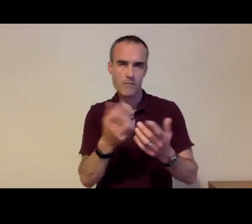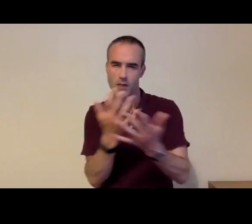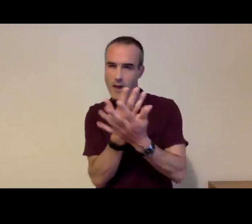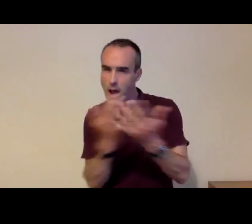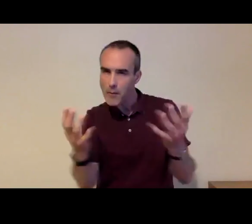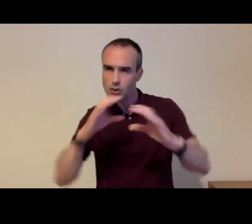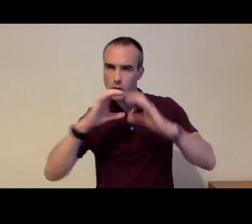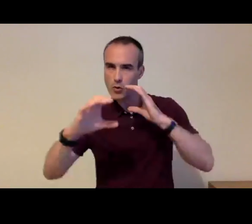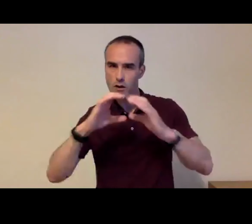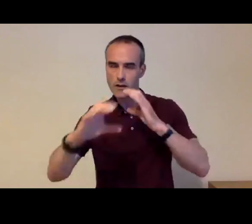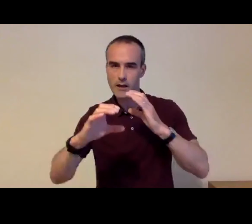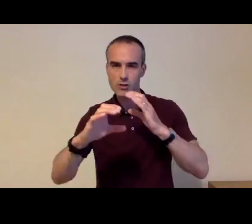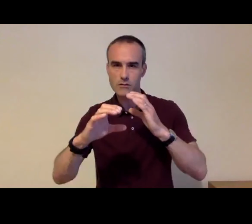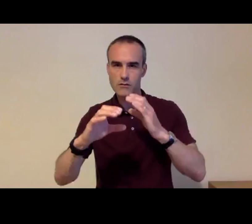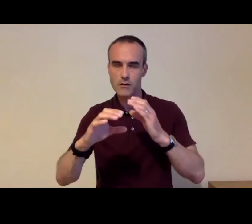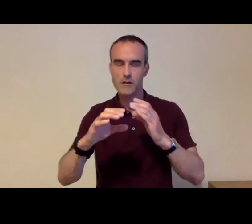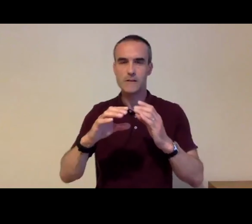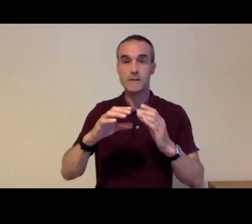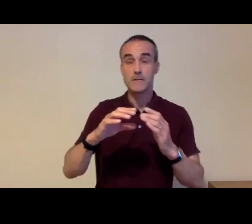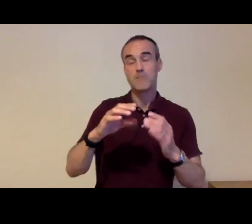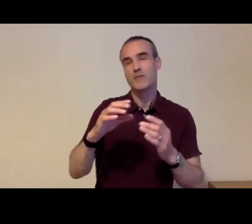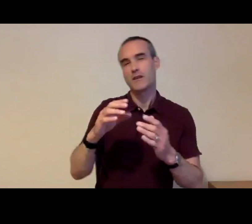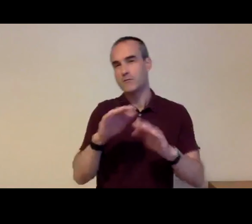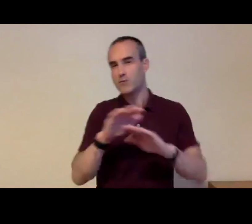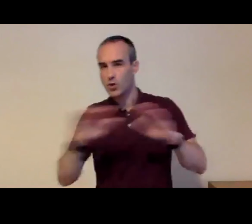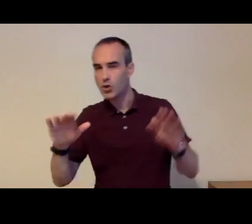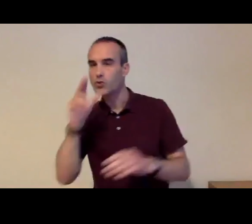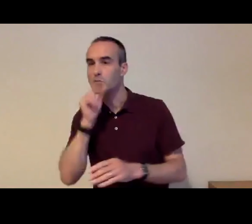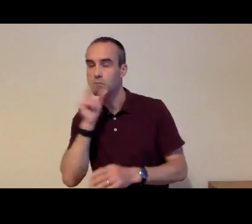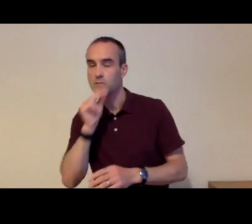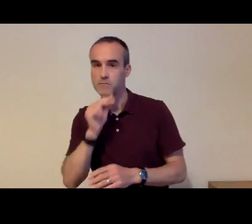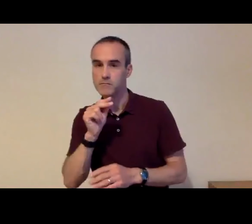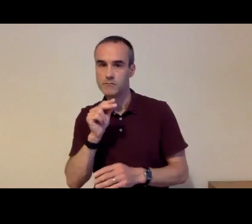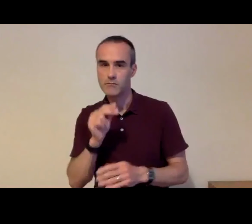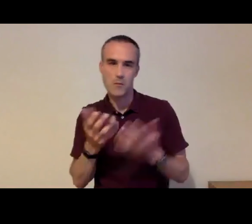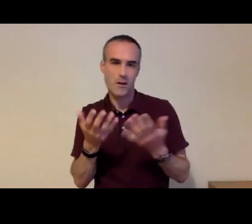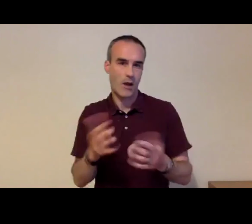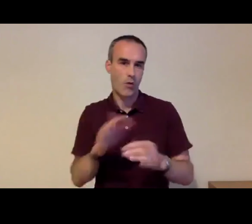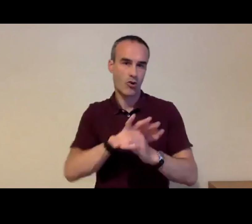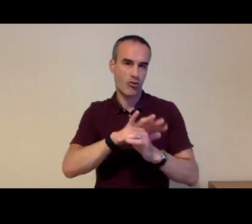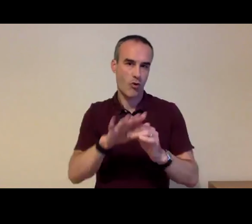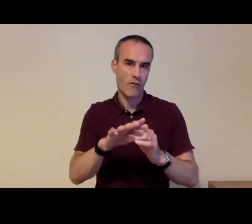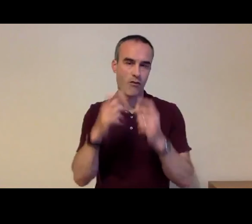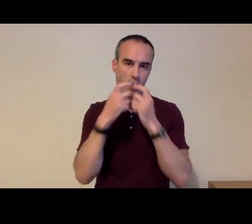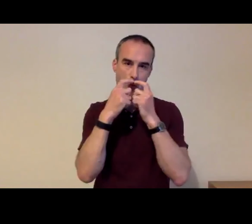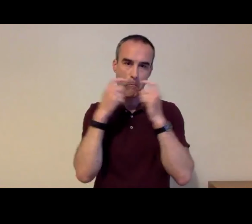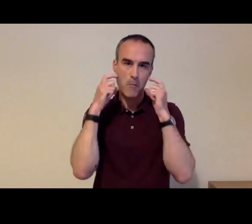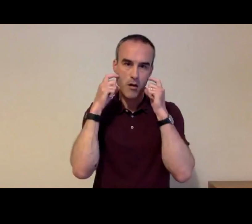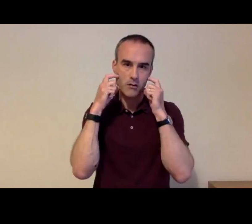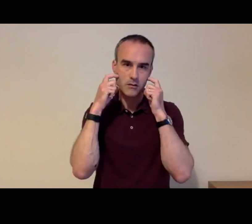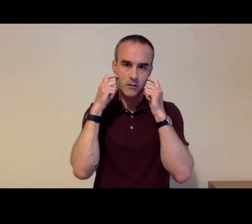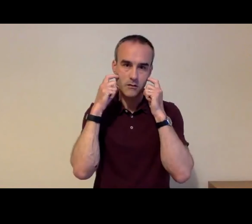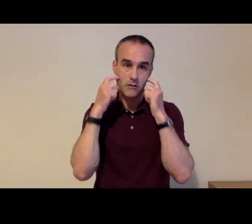Obviously, we're going through a pandemic at the moment and people having to wear masks. That makes it a complete nightmare.